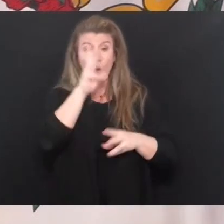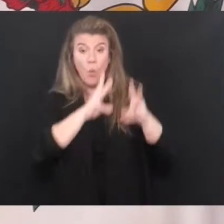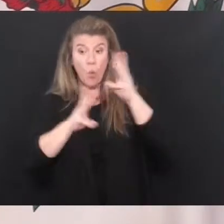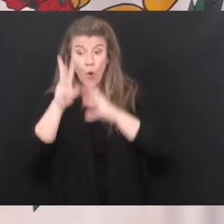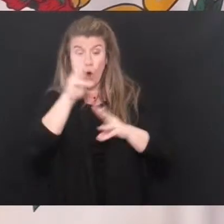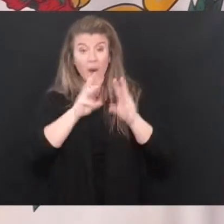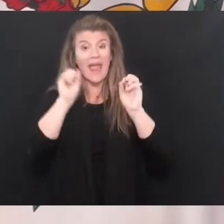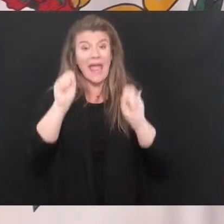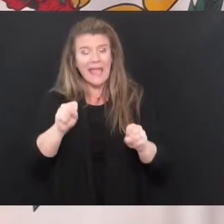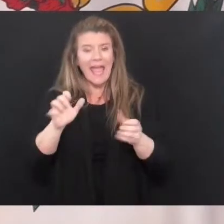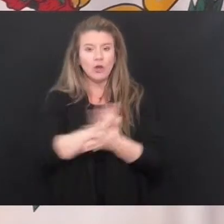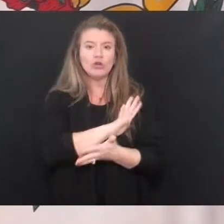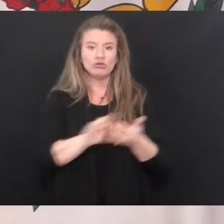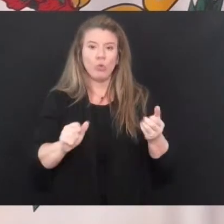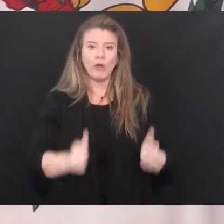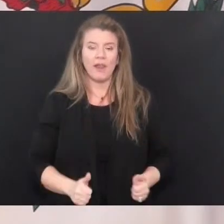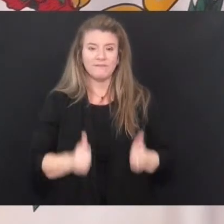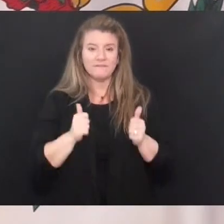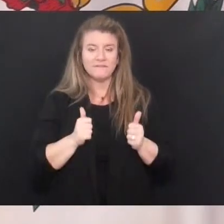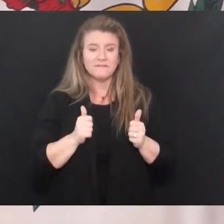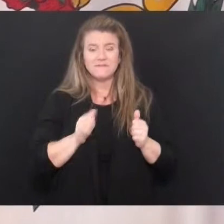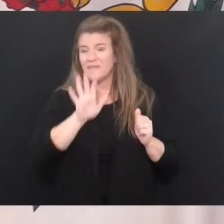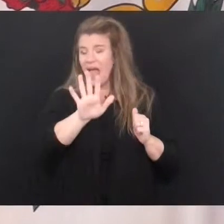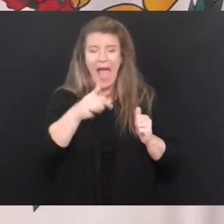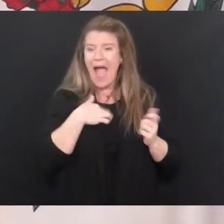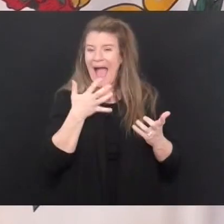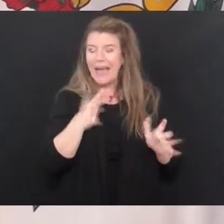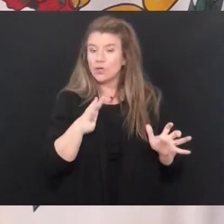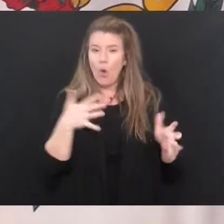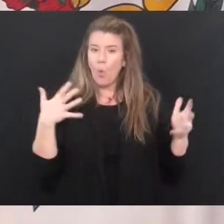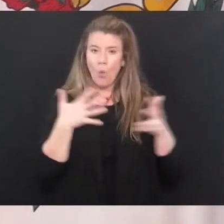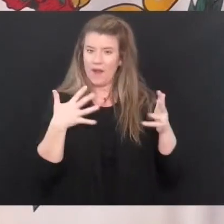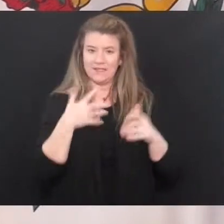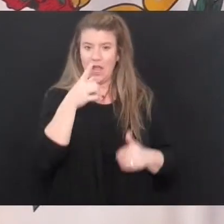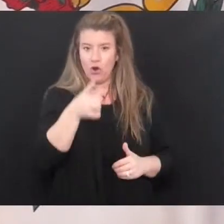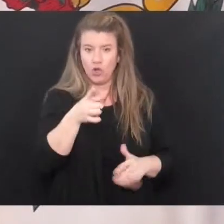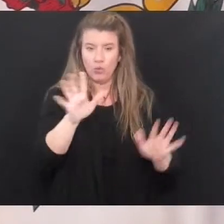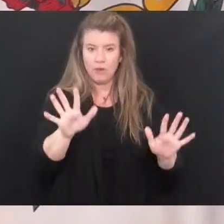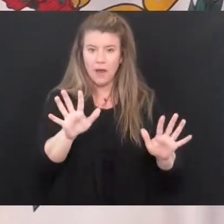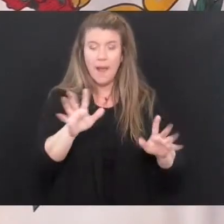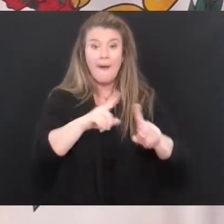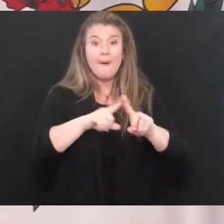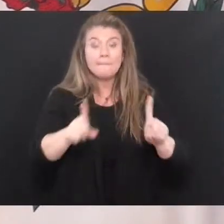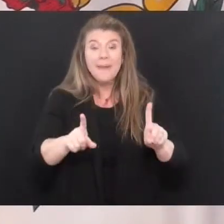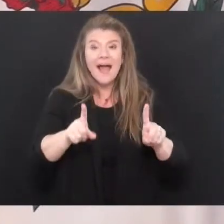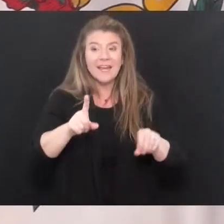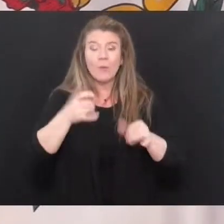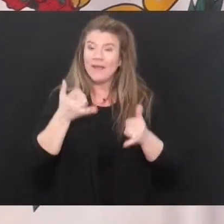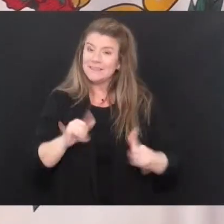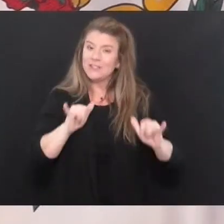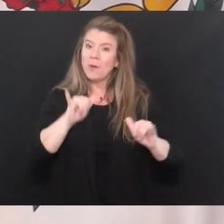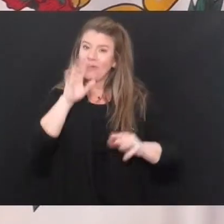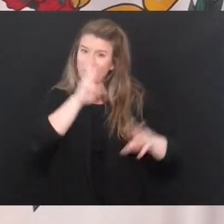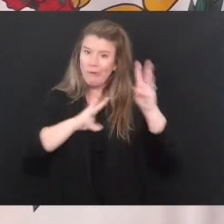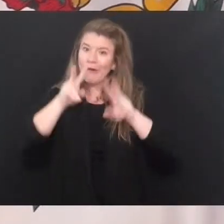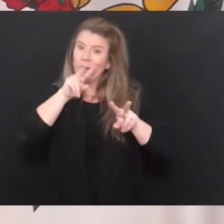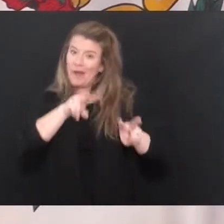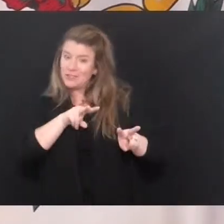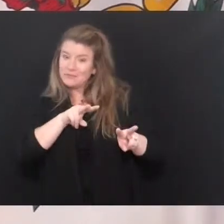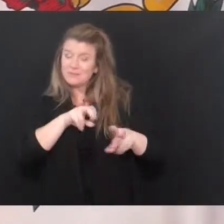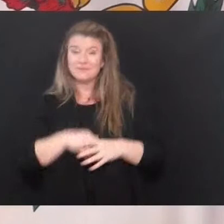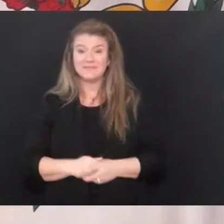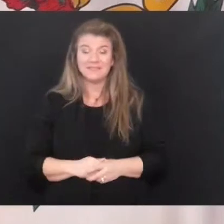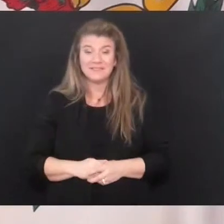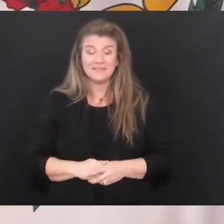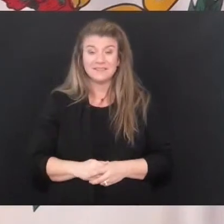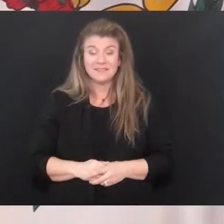don't mean to scare anybody, but I am telling you with all in me, we still need to be concerned. The toughest part of